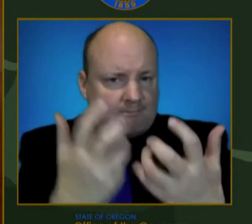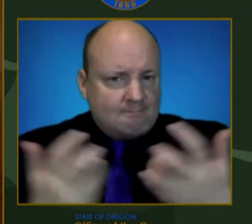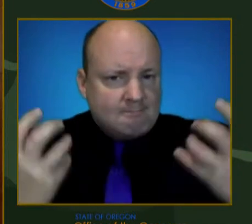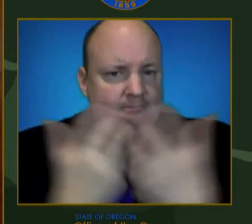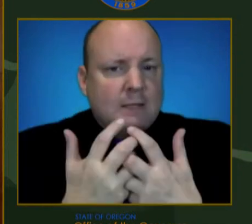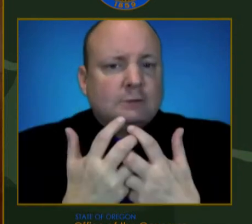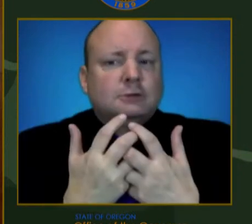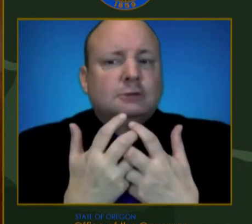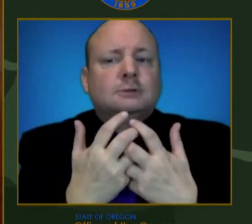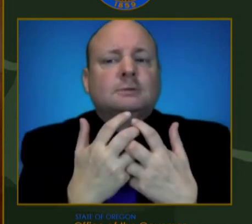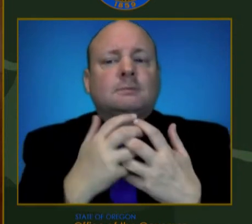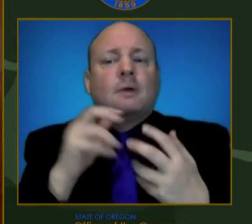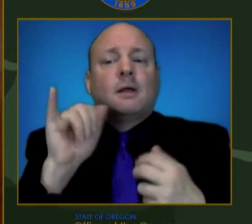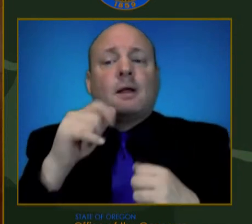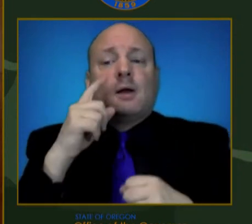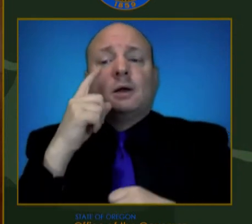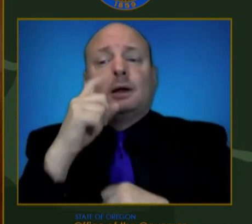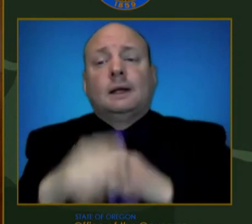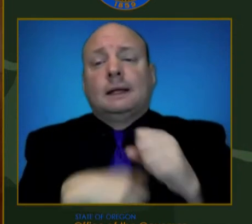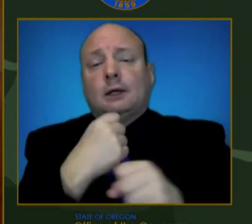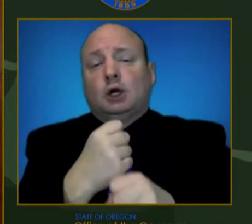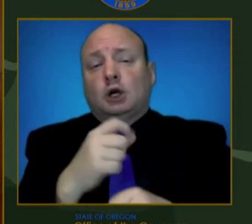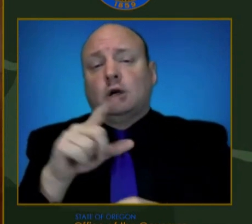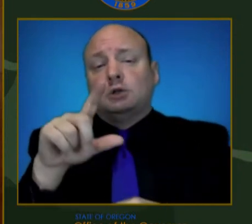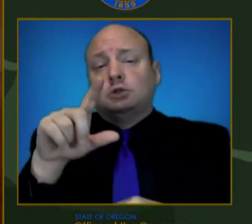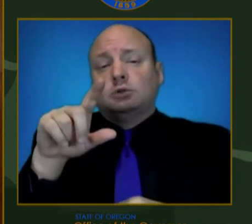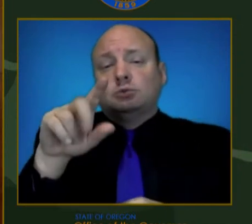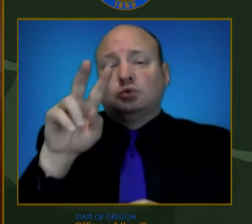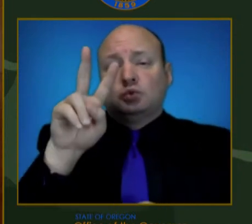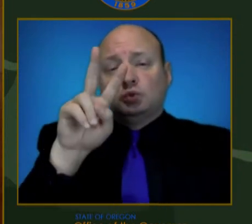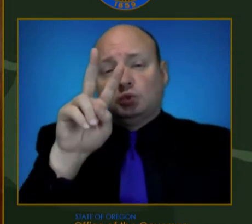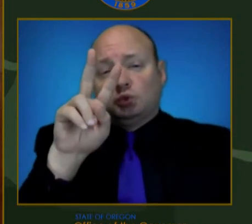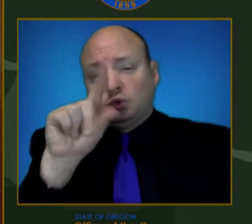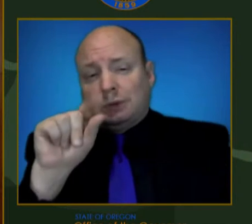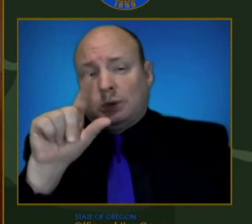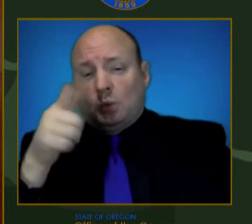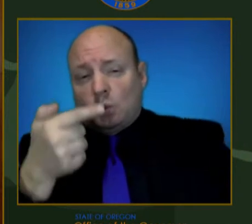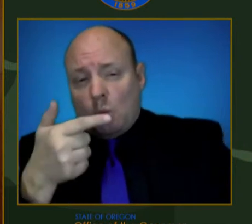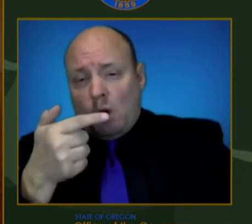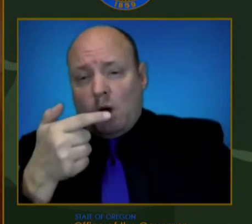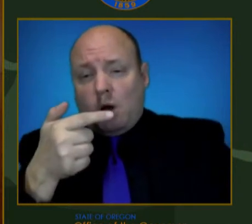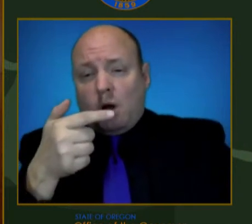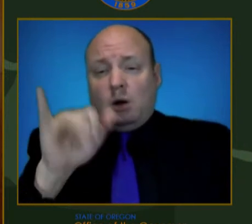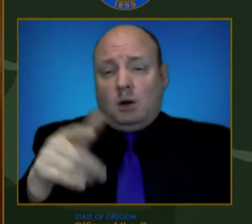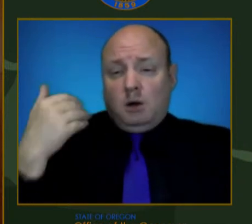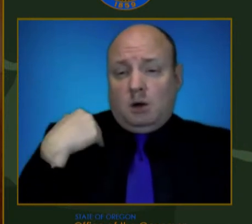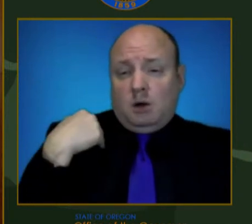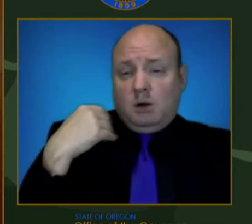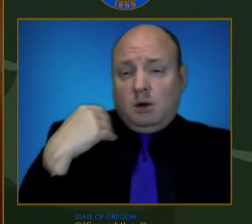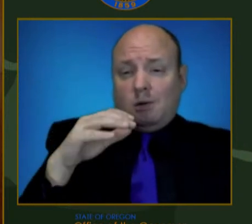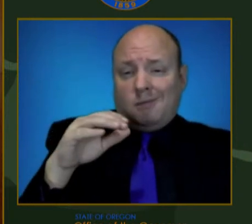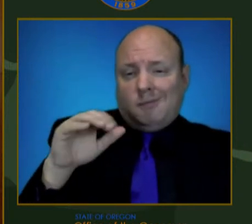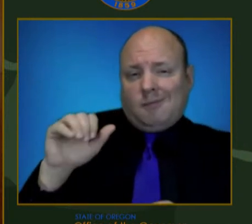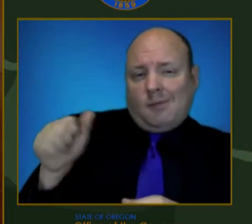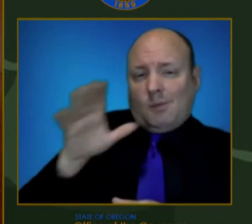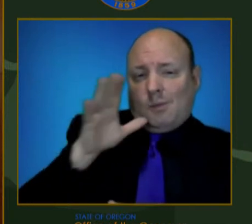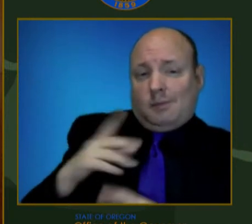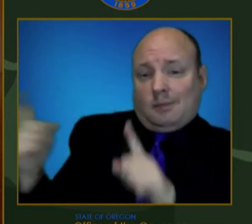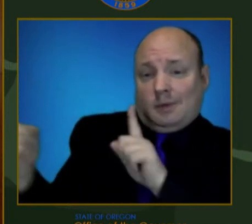In 2001, then Senator Bev Clarno and I co-sponsored Senate Bill 770, which codified